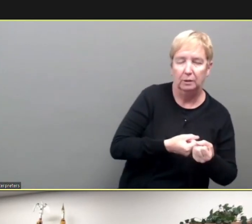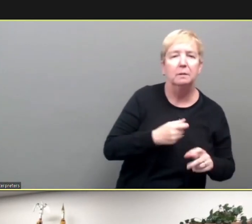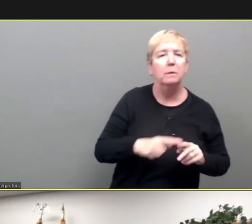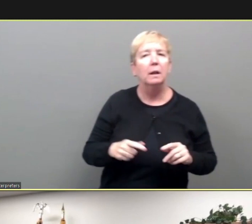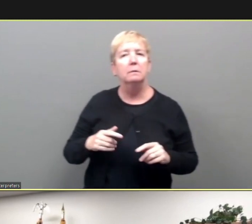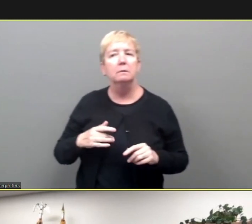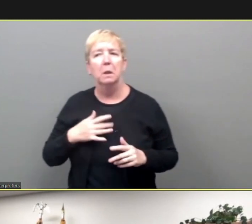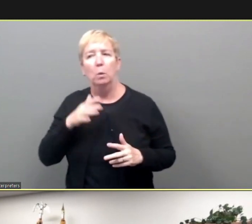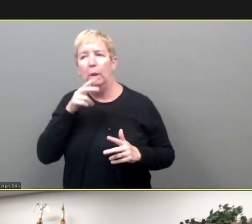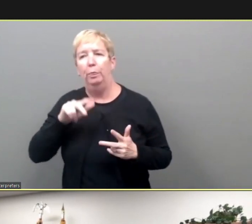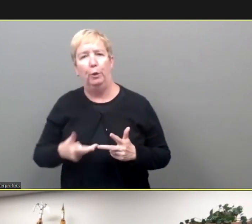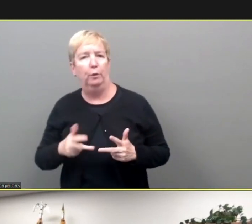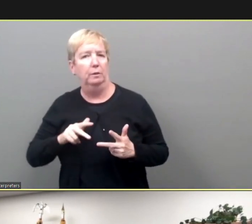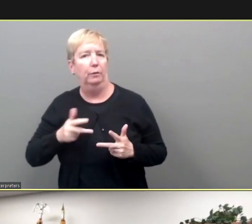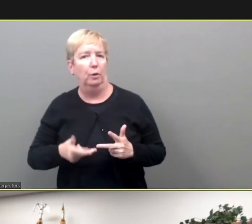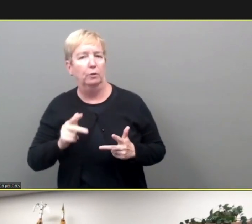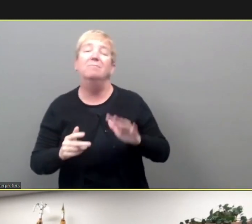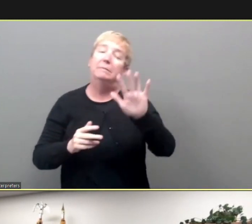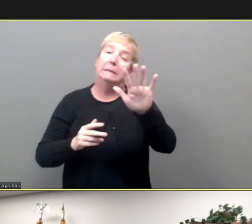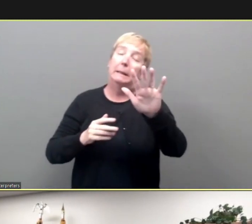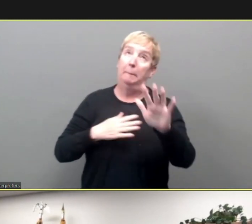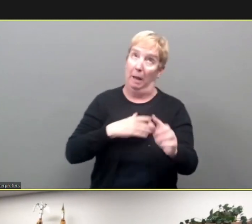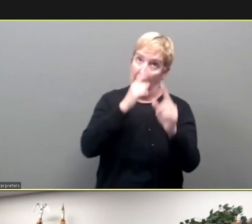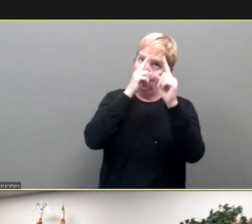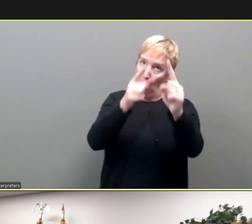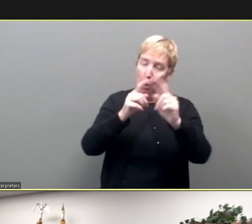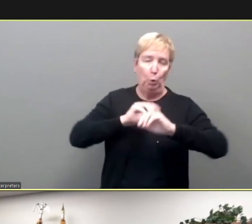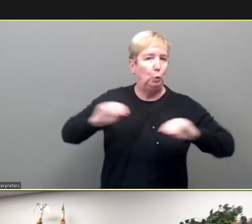hopefully we won't be having these press conferences in a